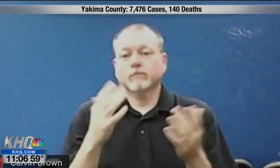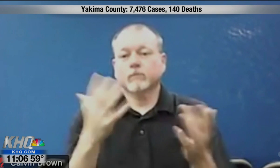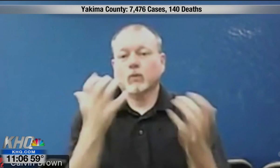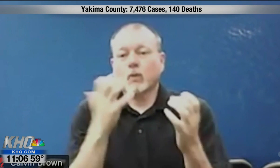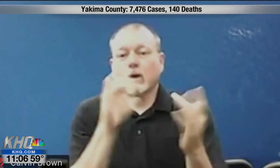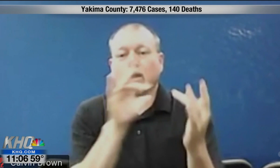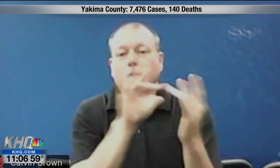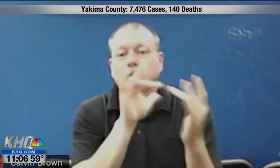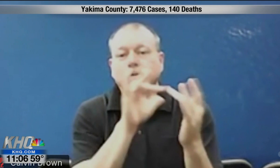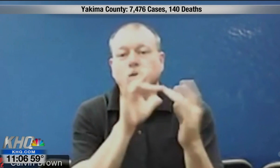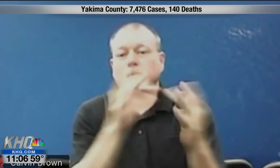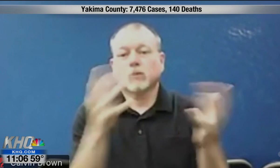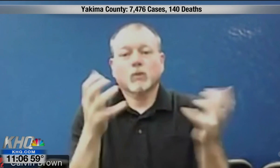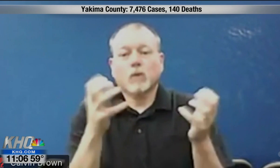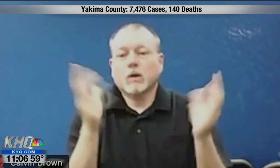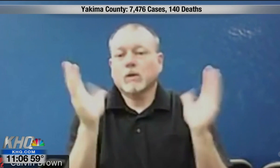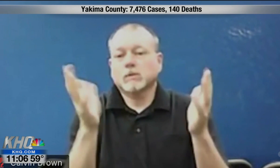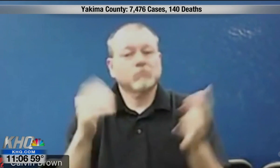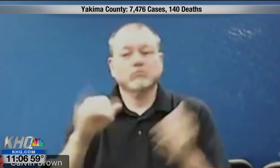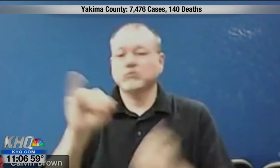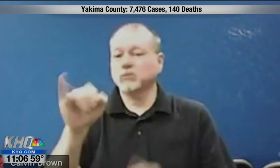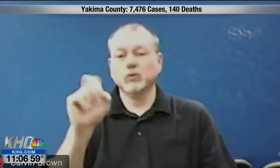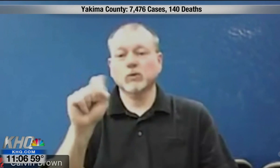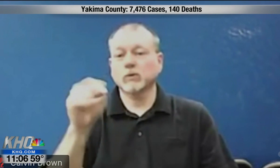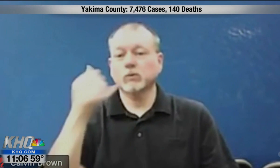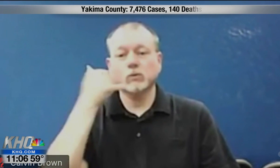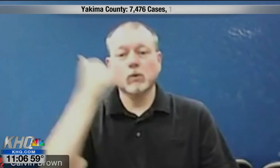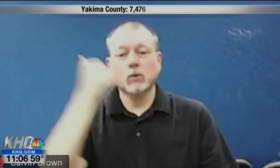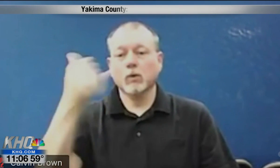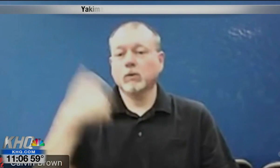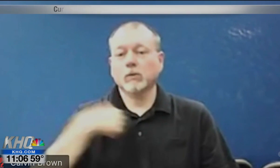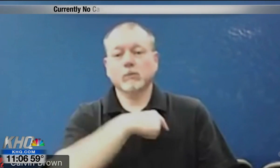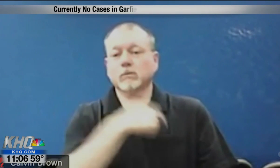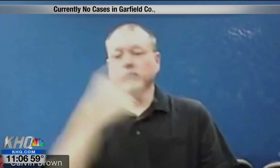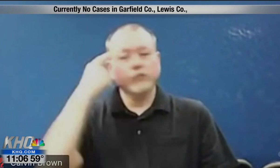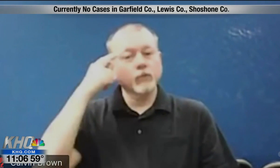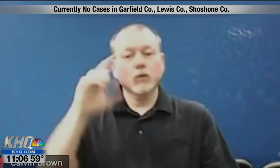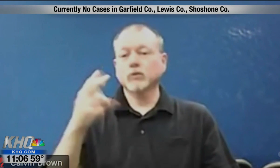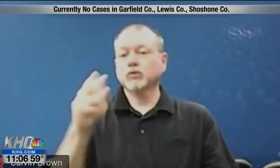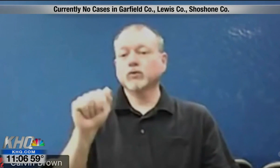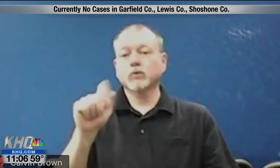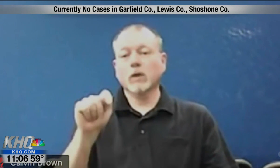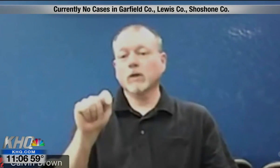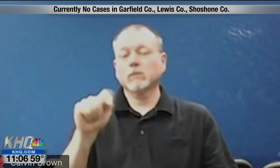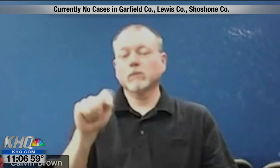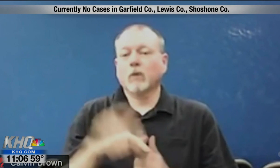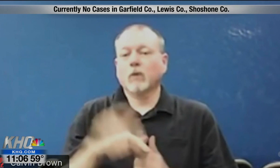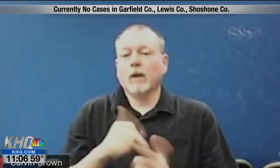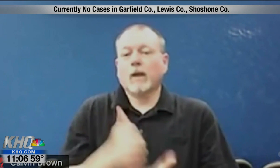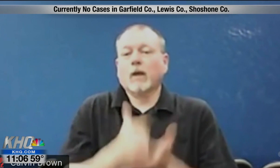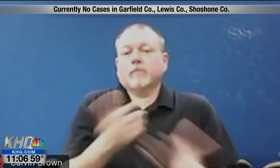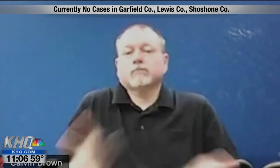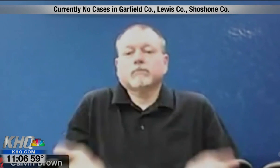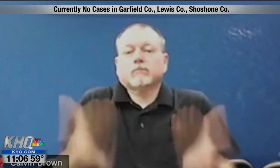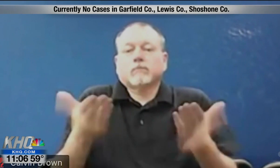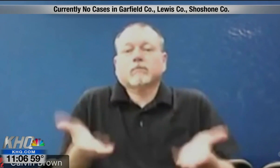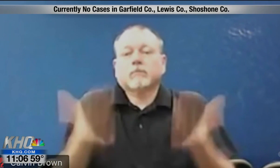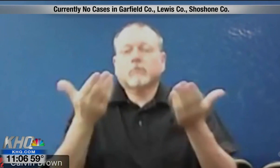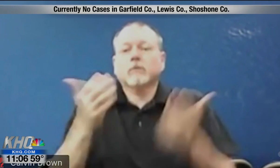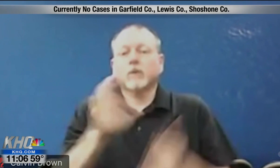deaf individuals who are isolated and maybe want to chat to just give us a